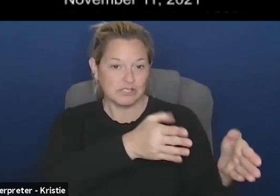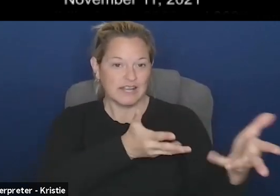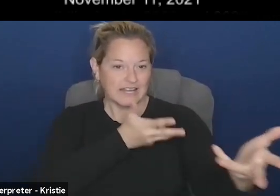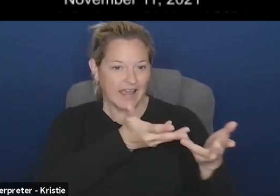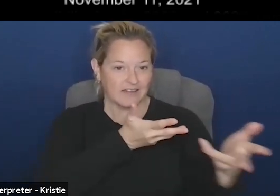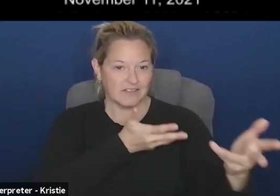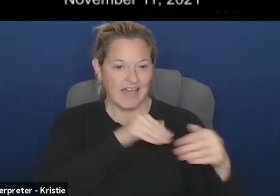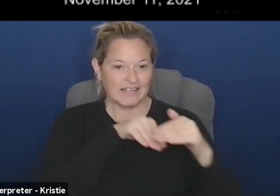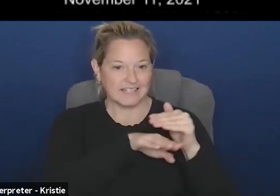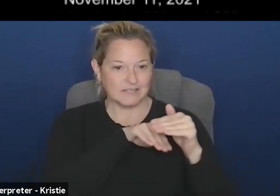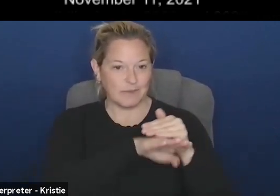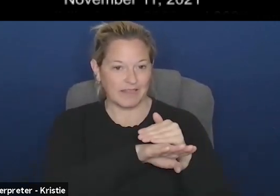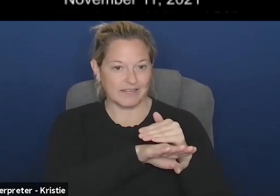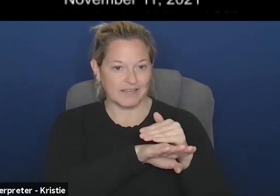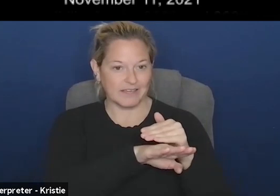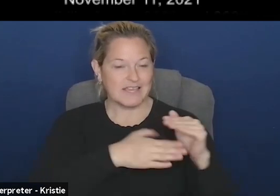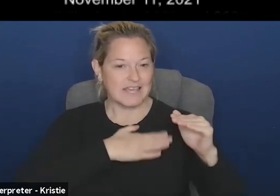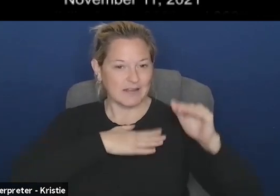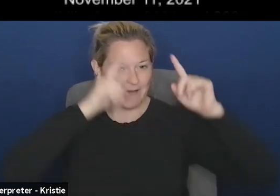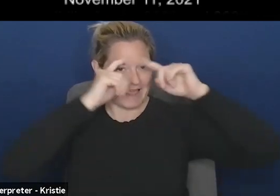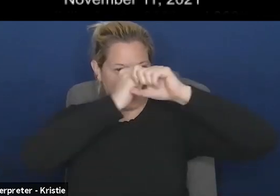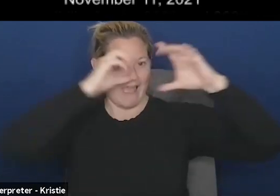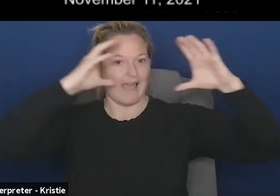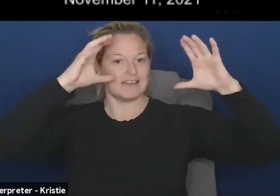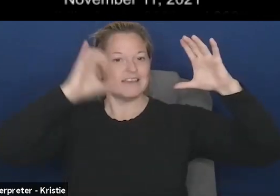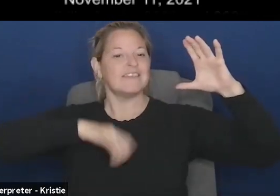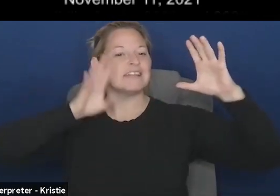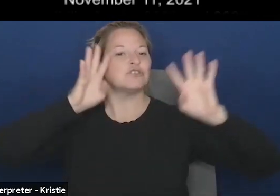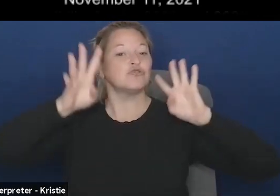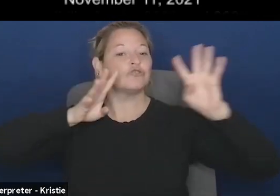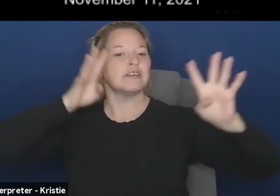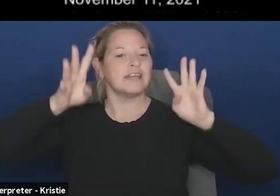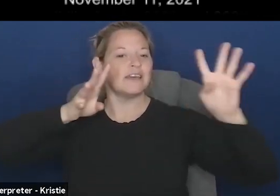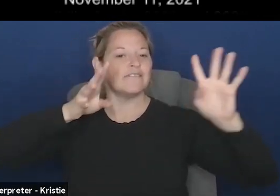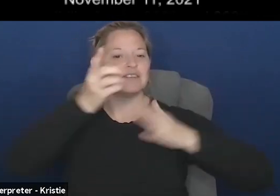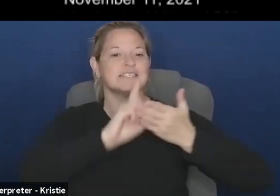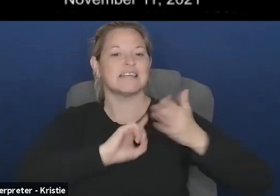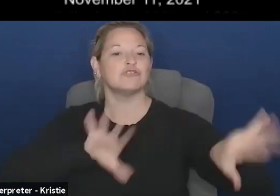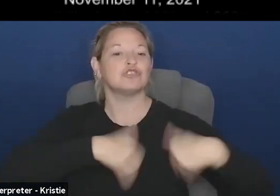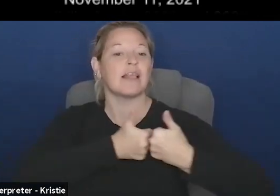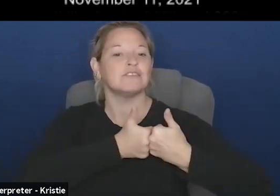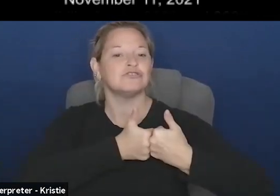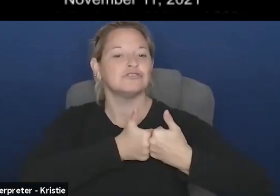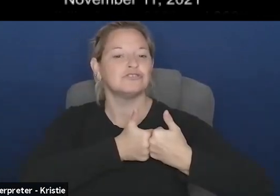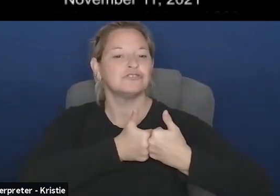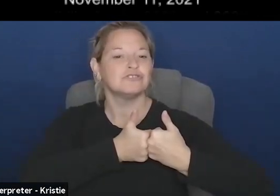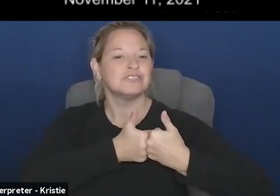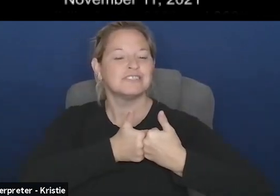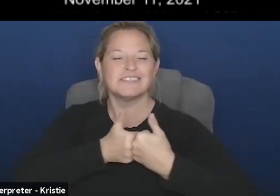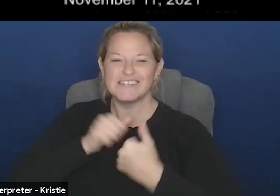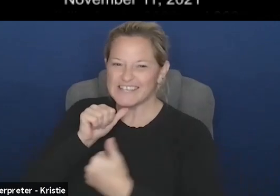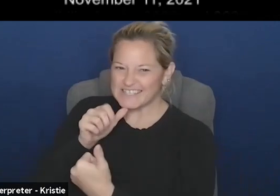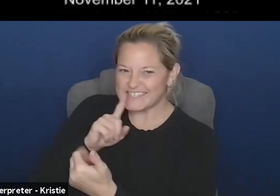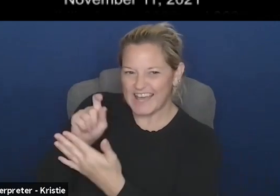as a creative design challenge rather than as a checklist.